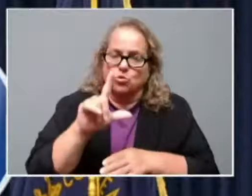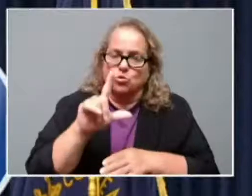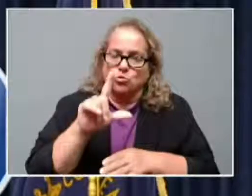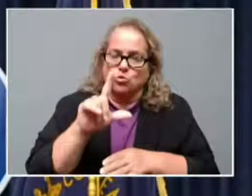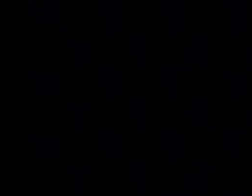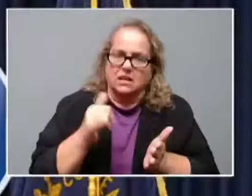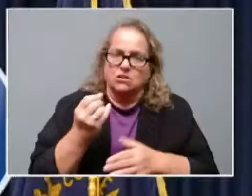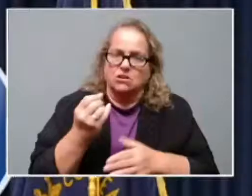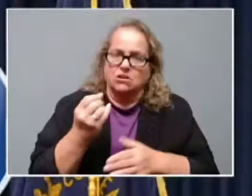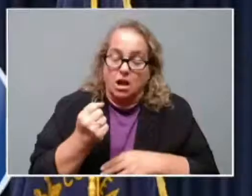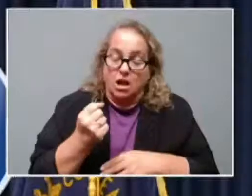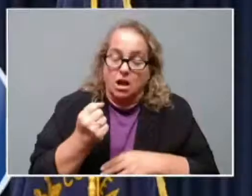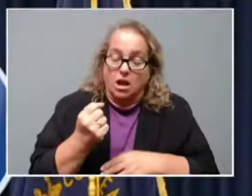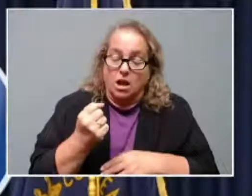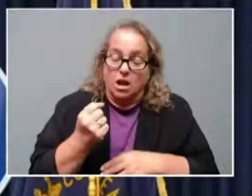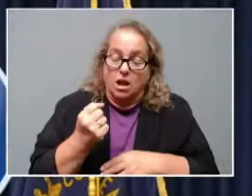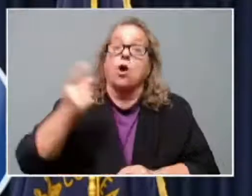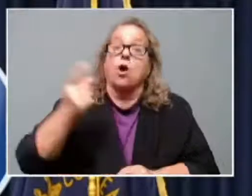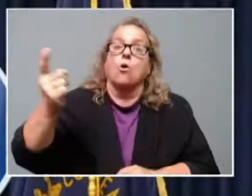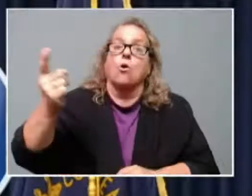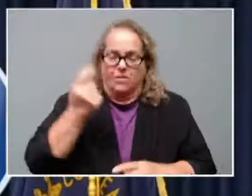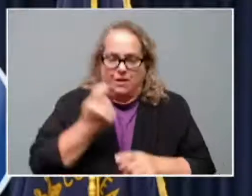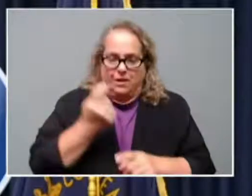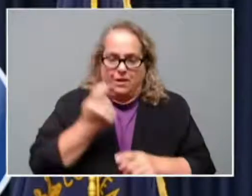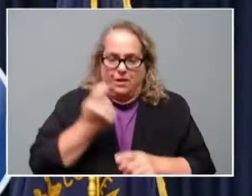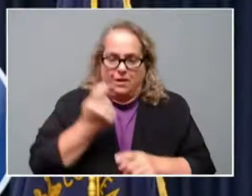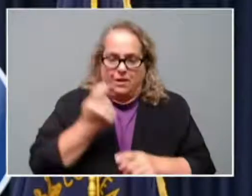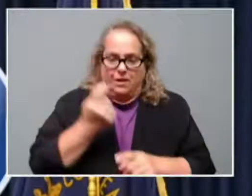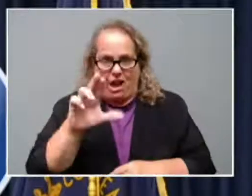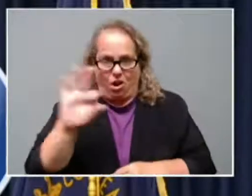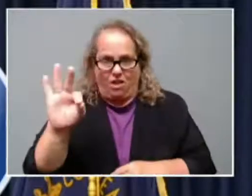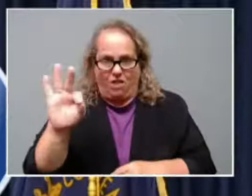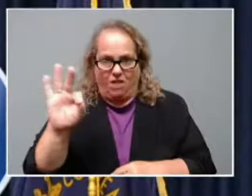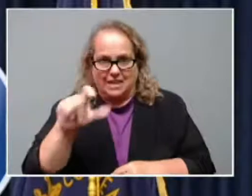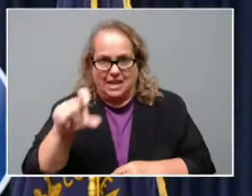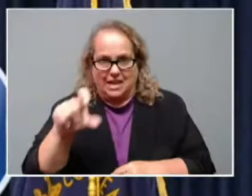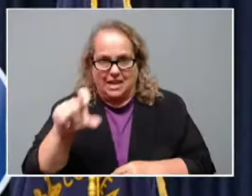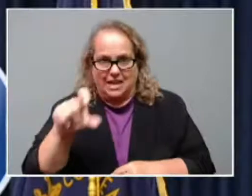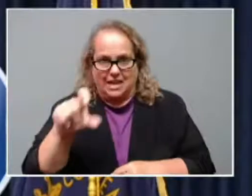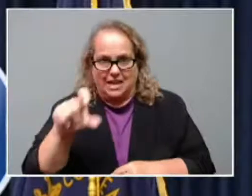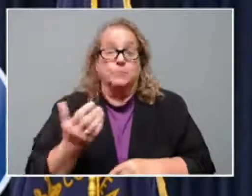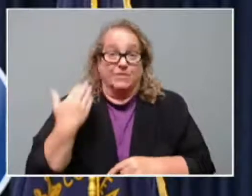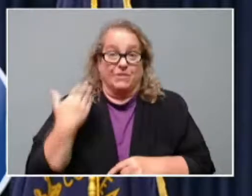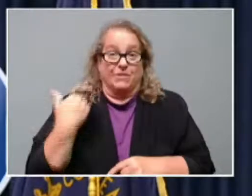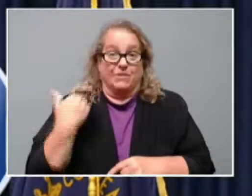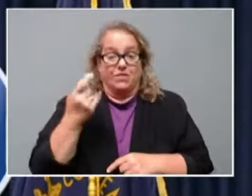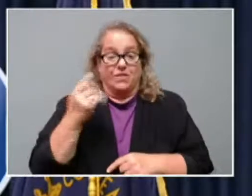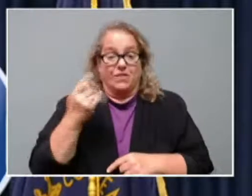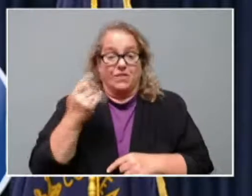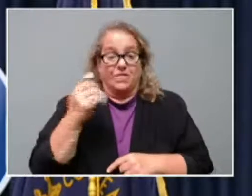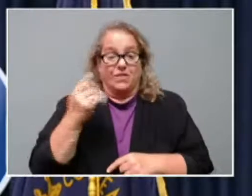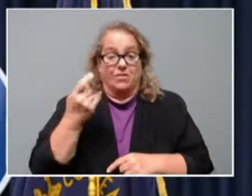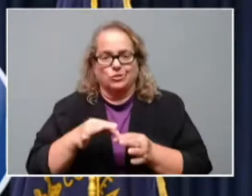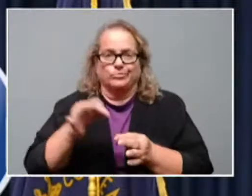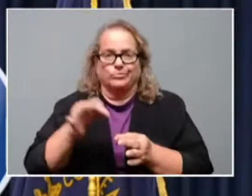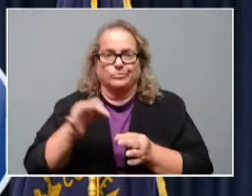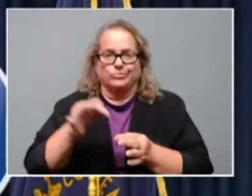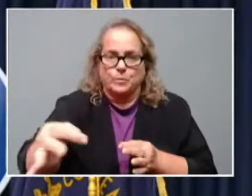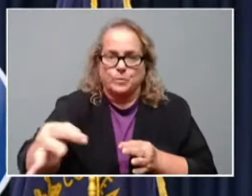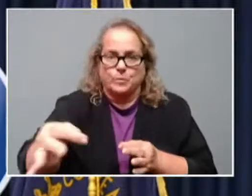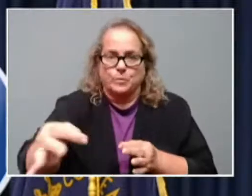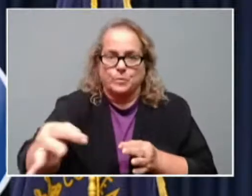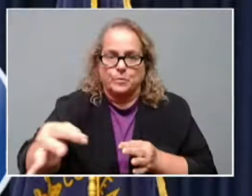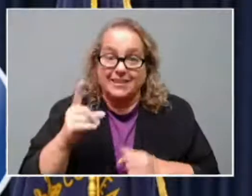Now, earlier, they had pushed off when the tariff was going to significantly increase, and we thought that was a win. But the deal